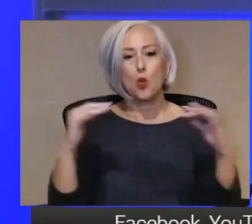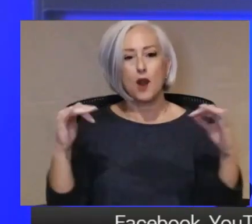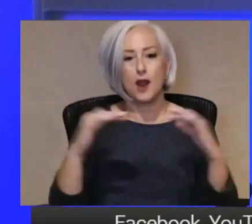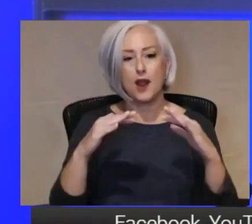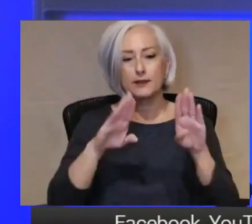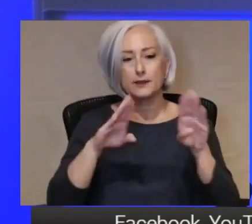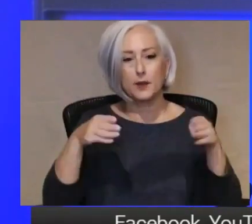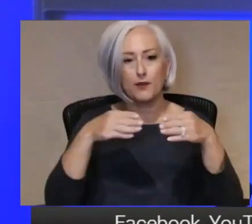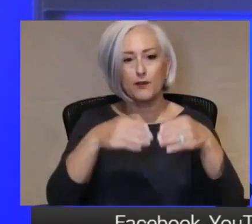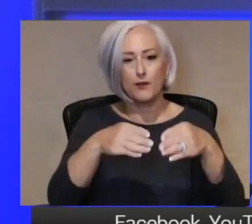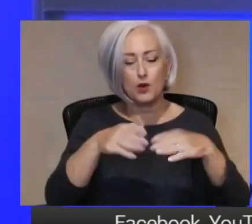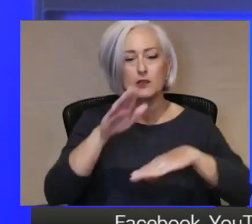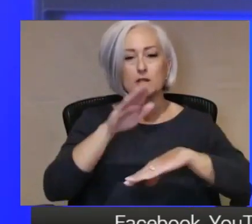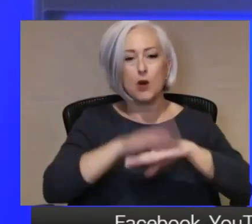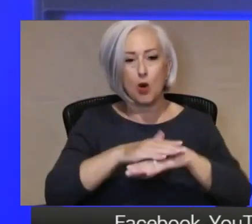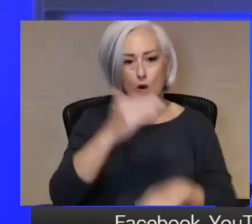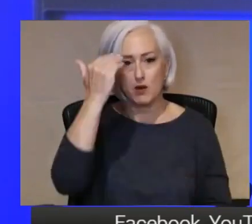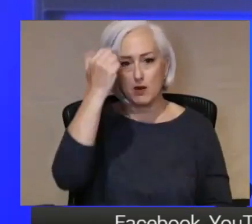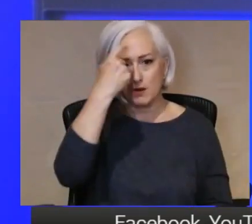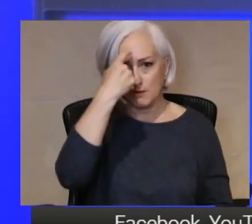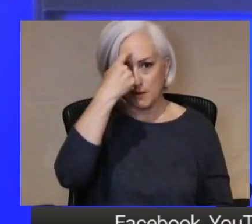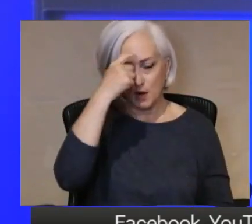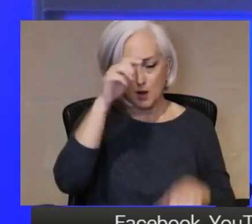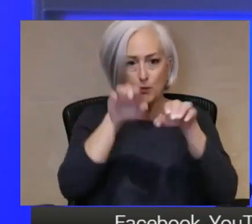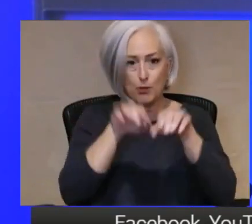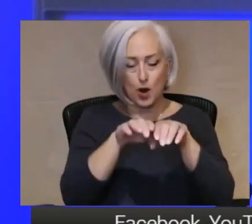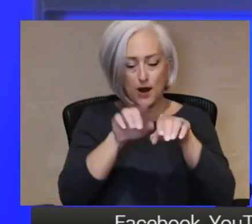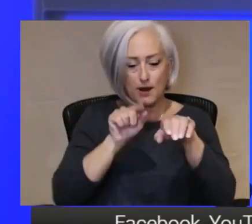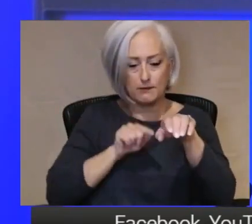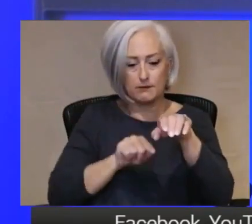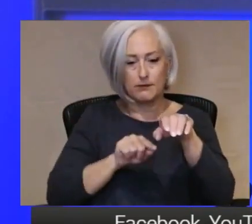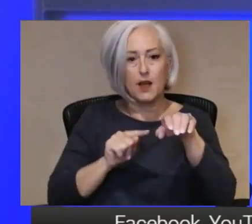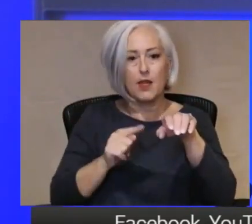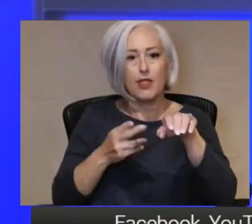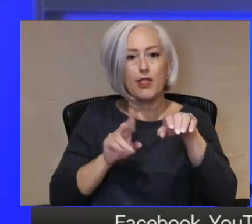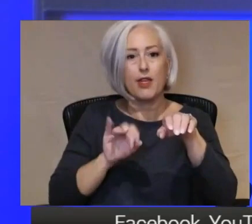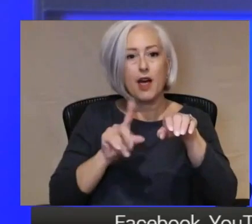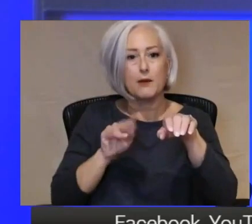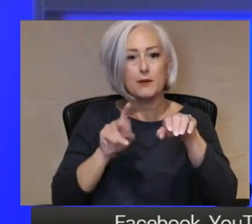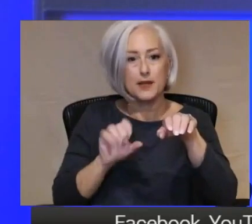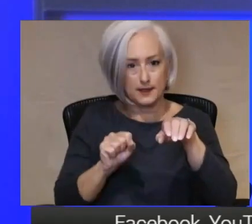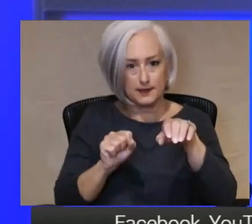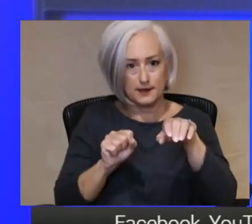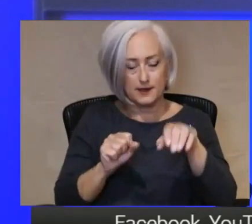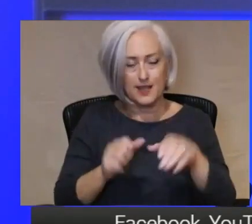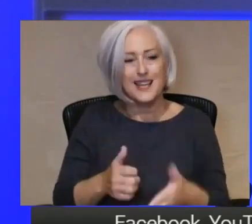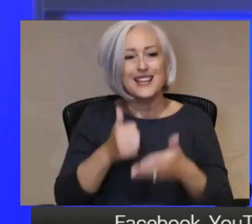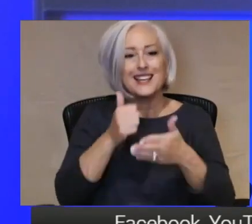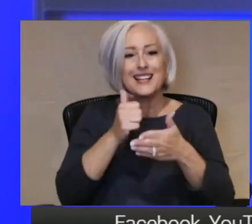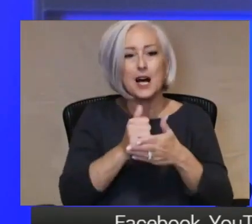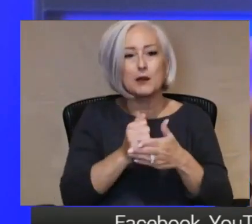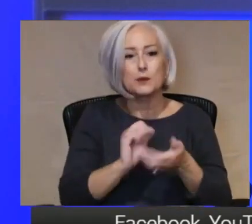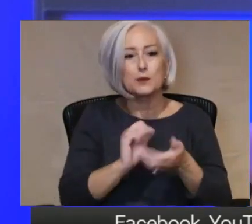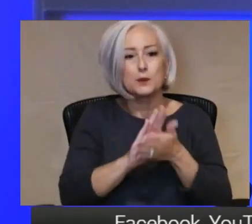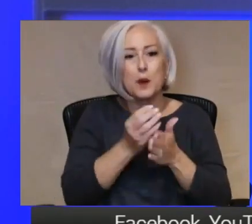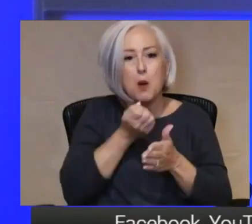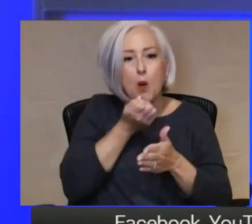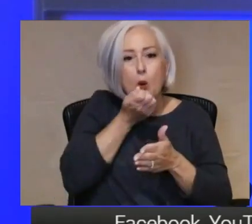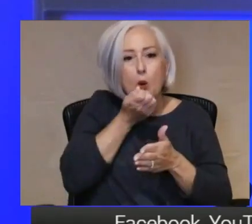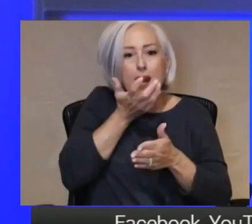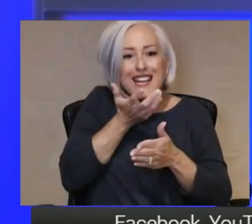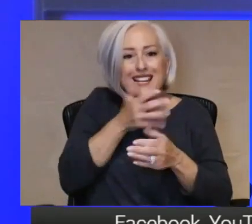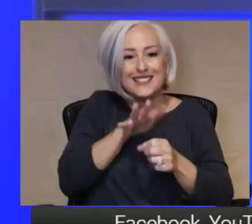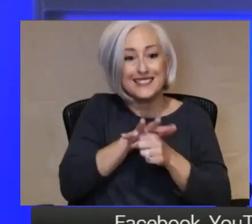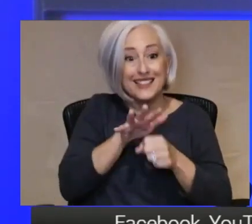thalamus. And it allows us to very precisely heat the portion of the brain just enough to cause a permanent lesion that will treat